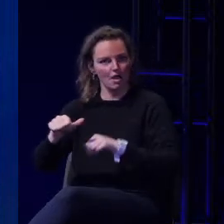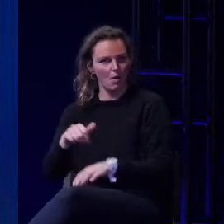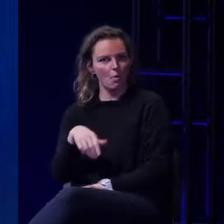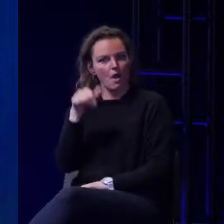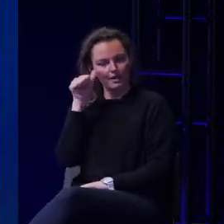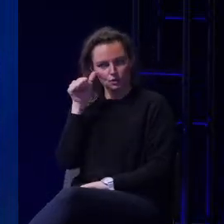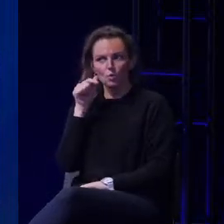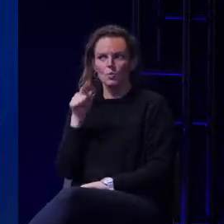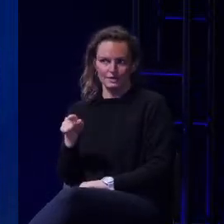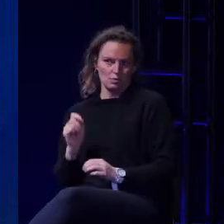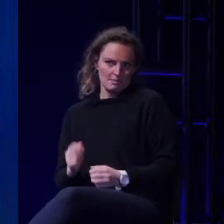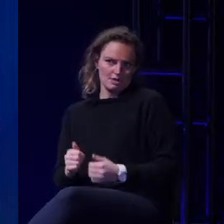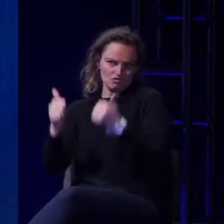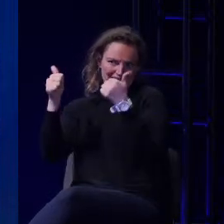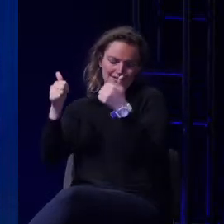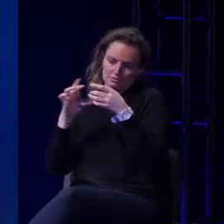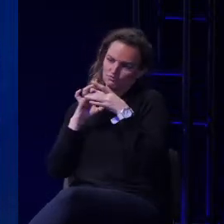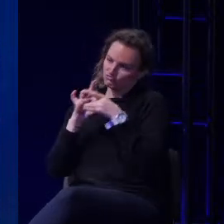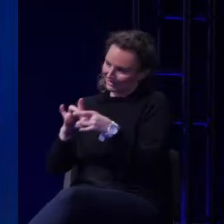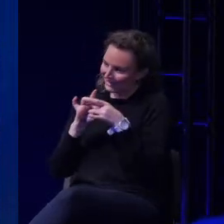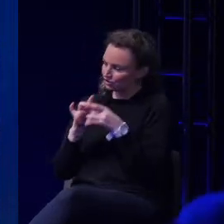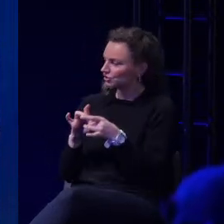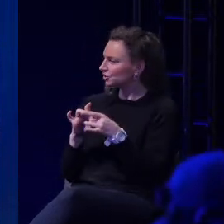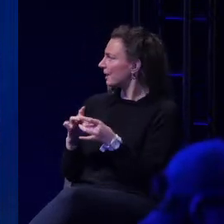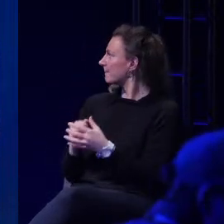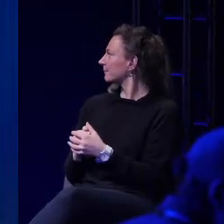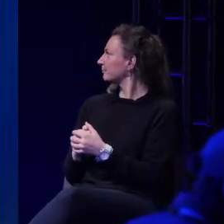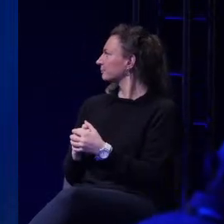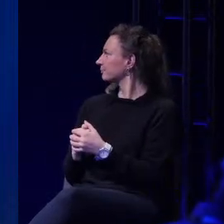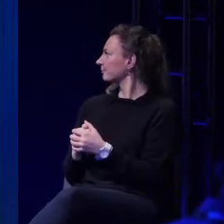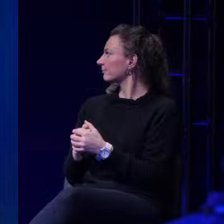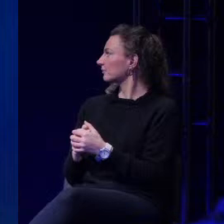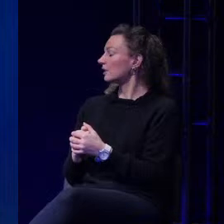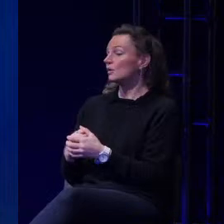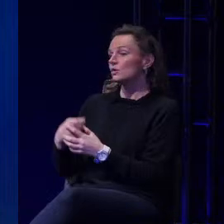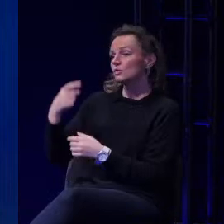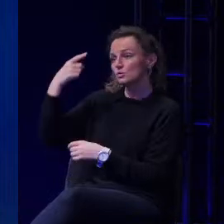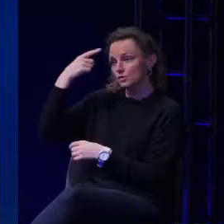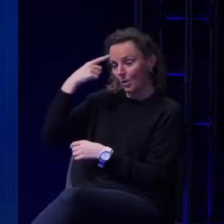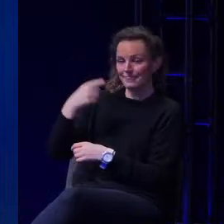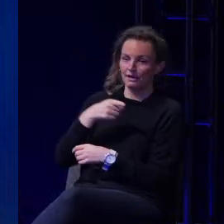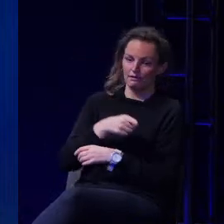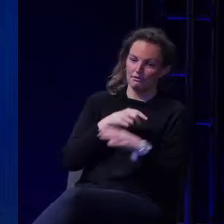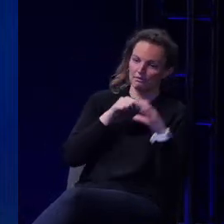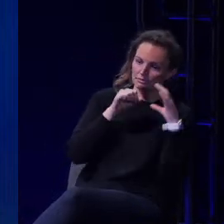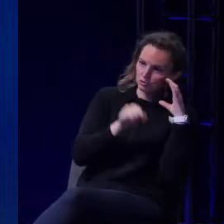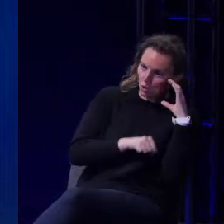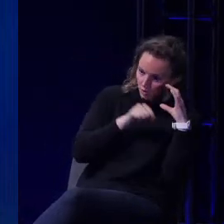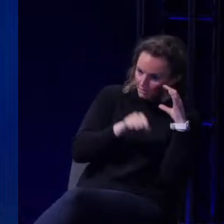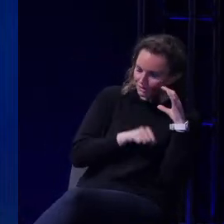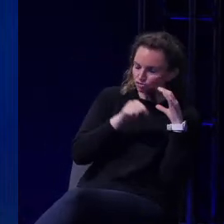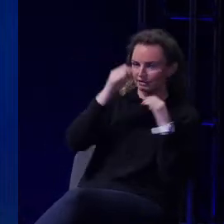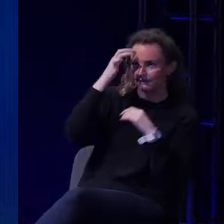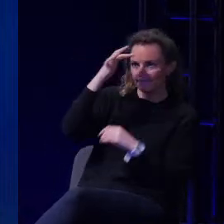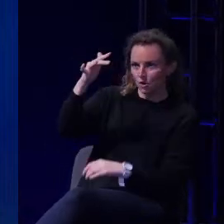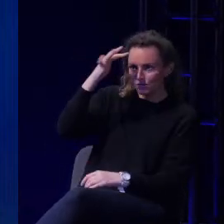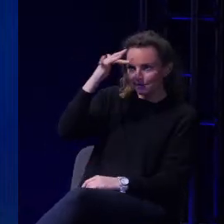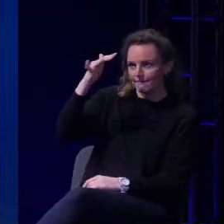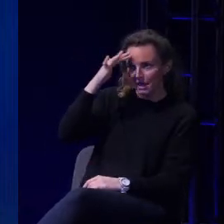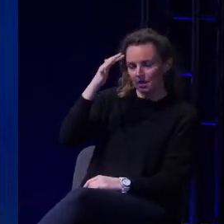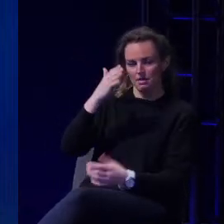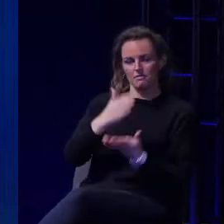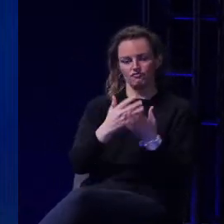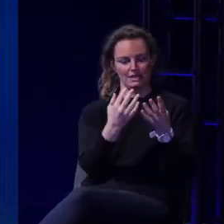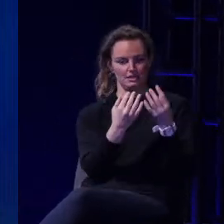be a great relationship." So I think taking the doco sort of philosophy, it really